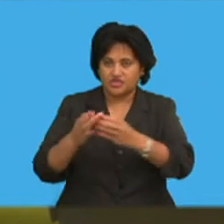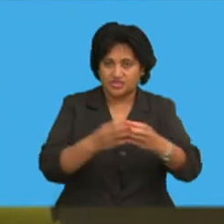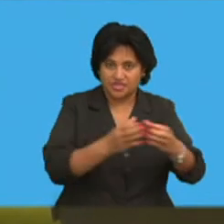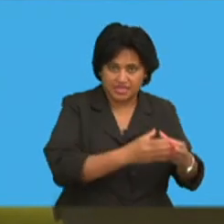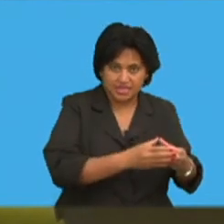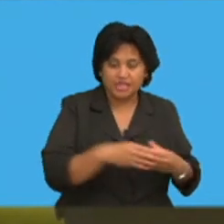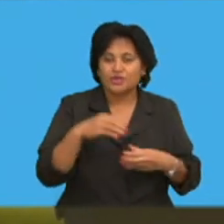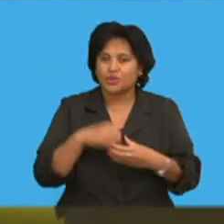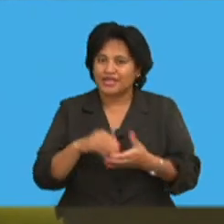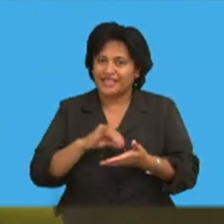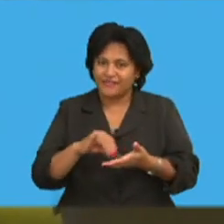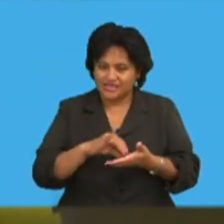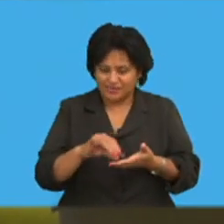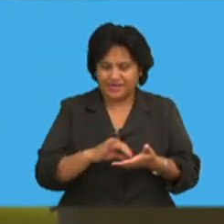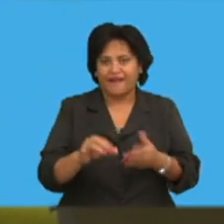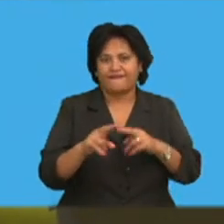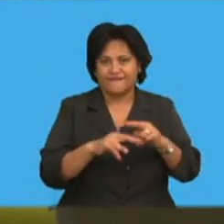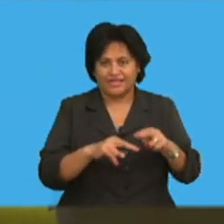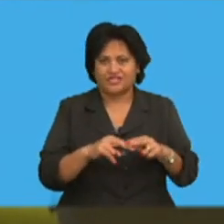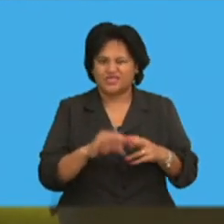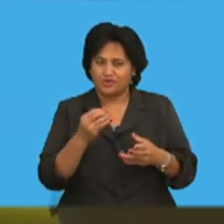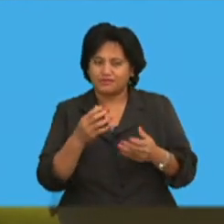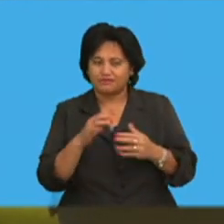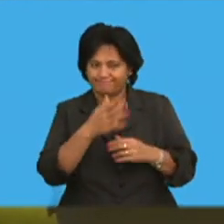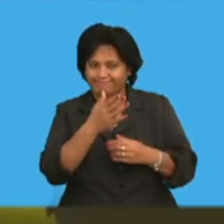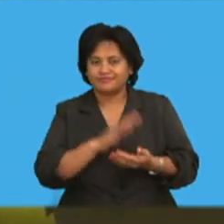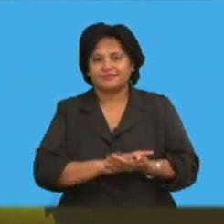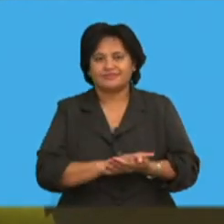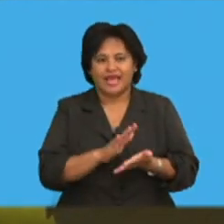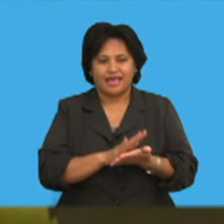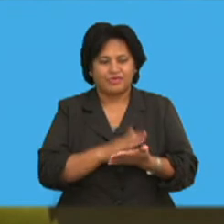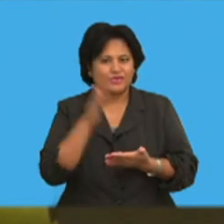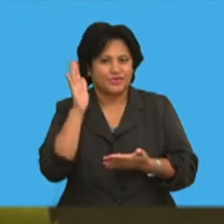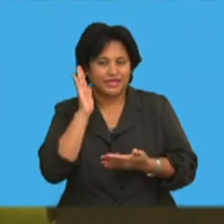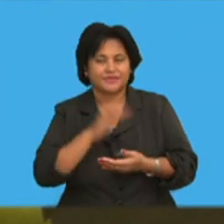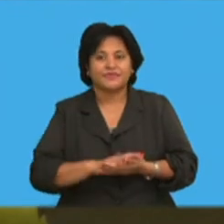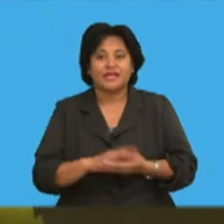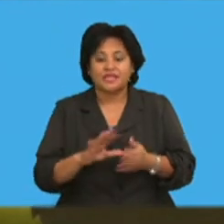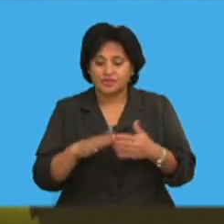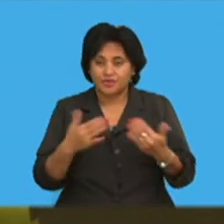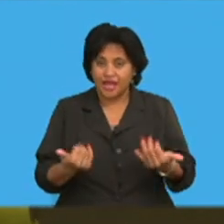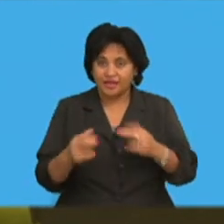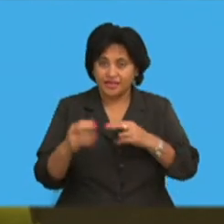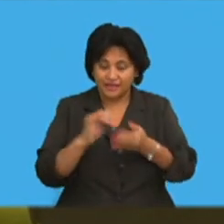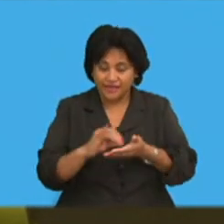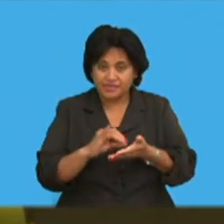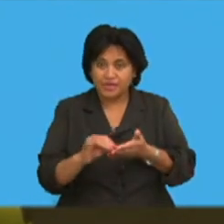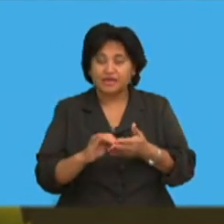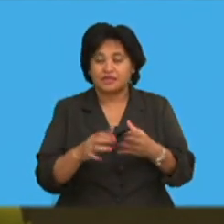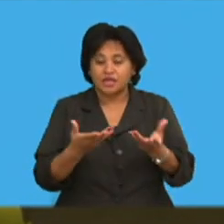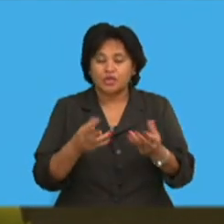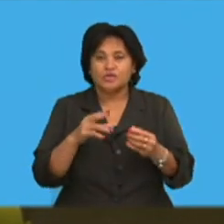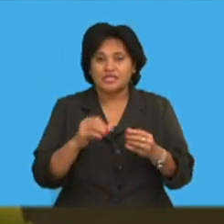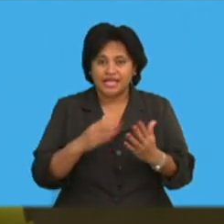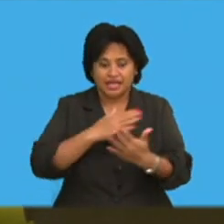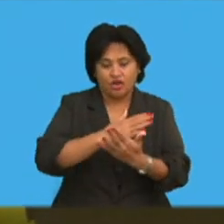Investment Fiji, and I'm sure Honourable Gawoka will be happy to hear that. Therefore, the investment reform, Madam Speaker, will take a holistic approach